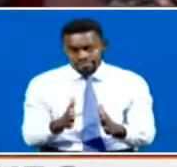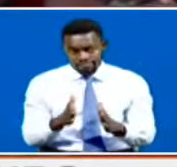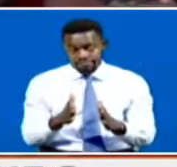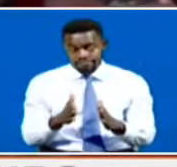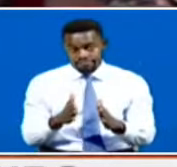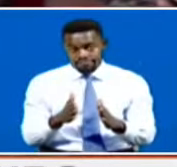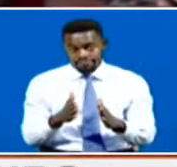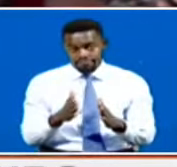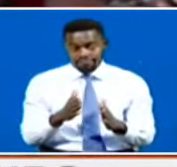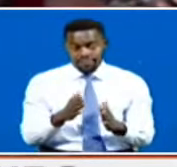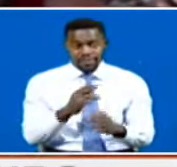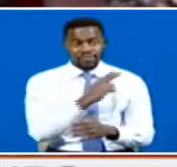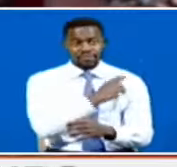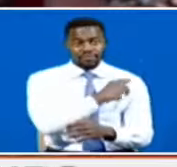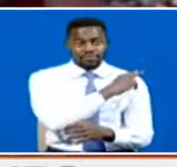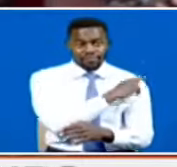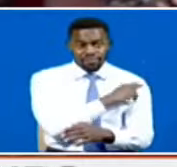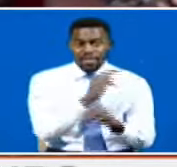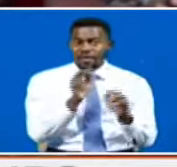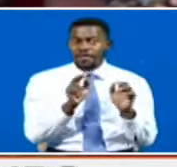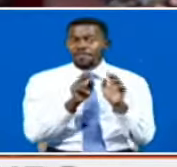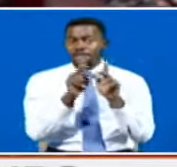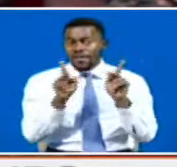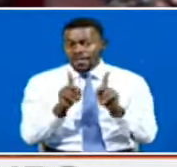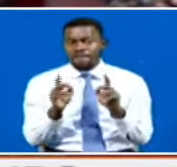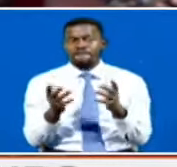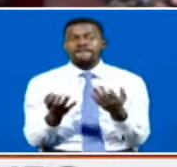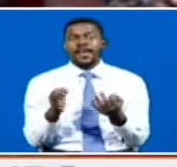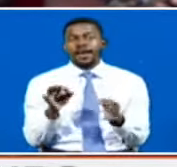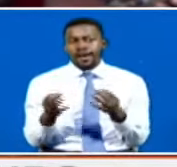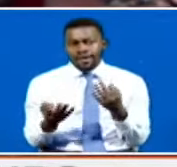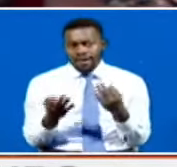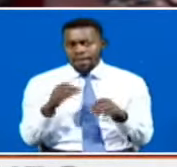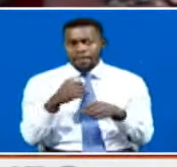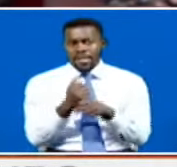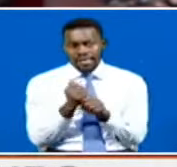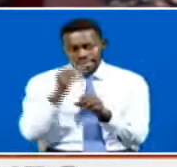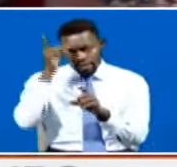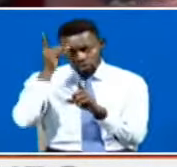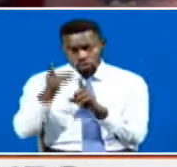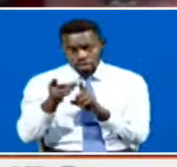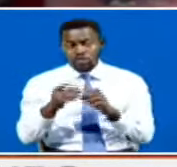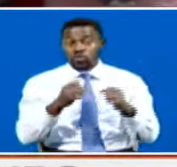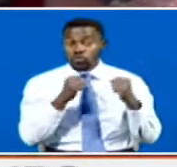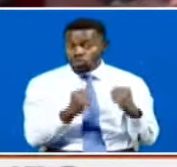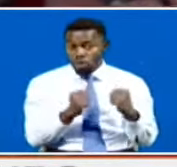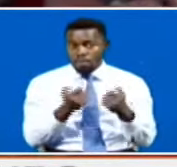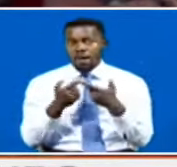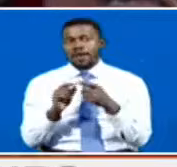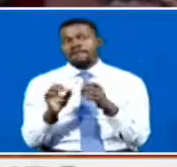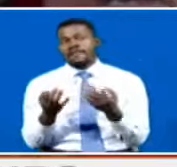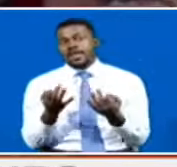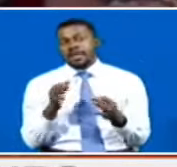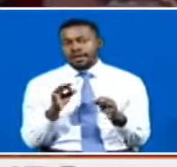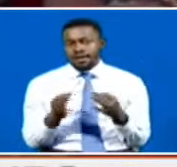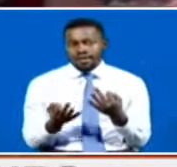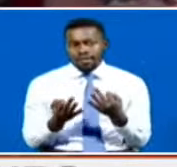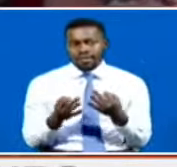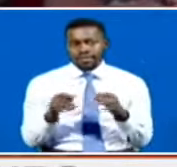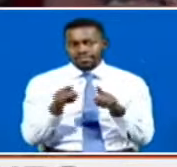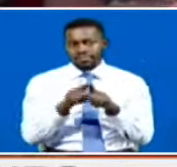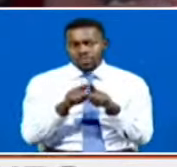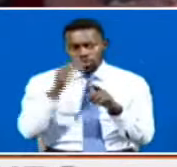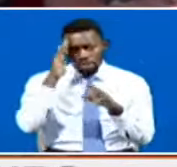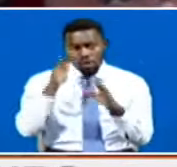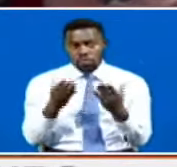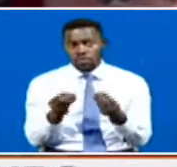He was very fair, firm but very fair when he dealt with